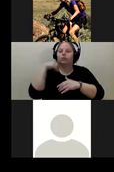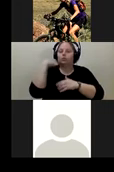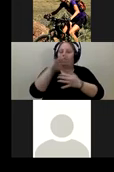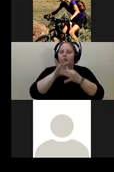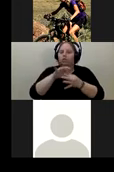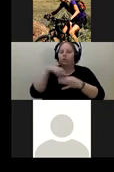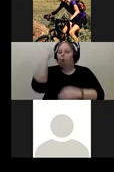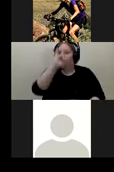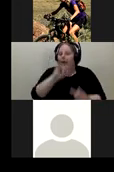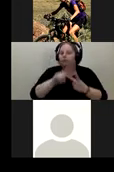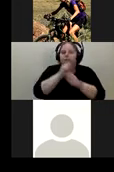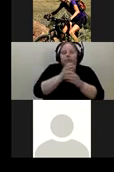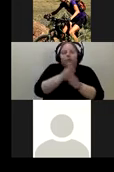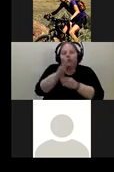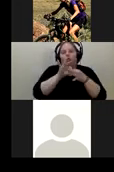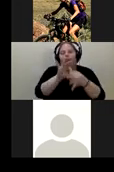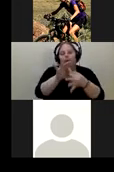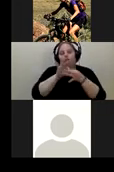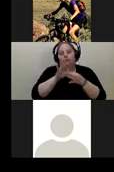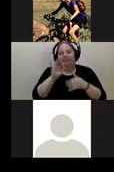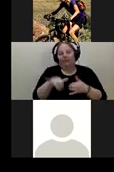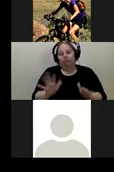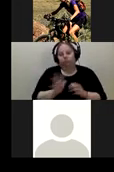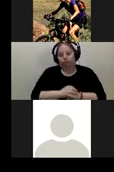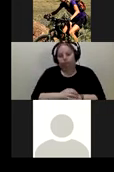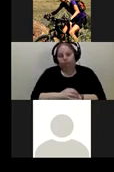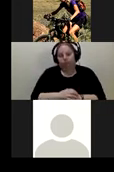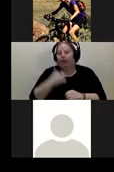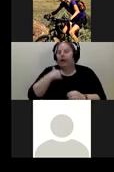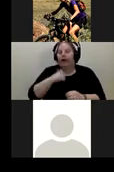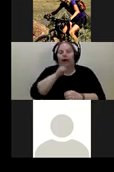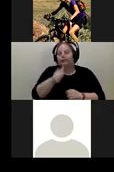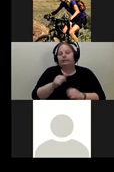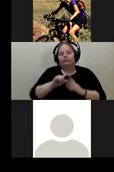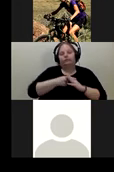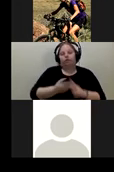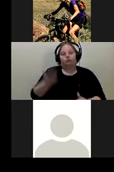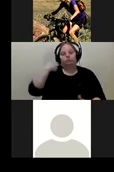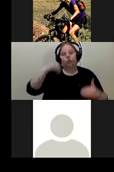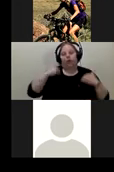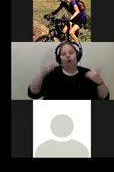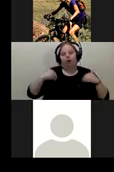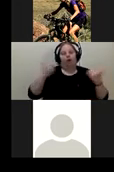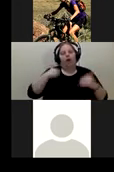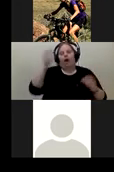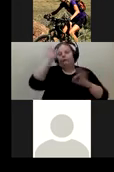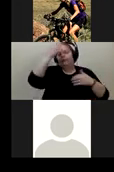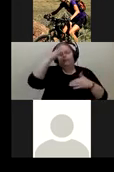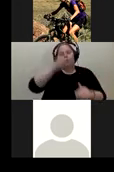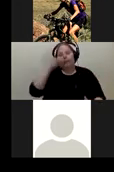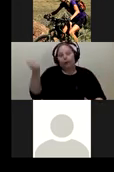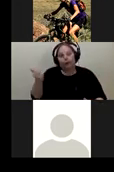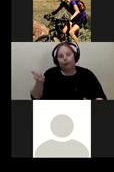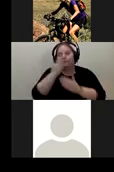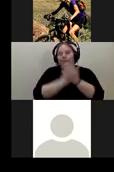and it's a professional relationship. I didn't do that at first when I was younger. I didn't know any better, and I was in some